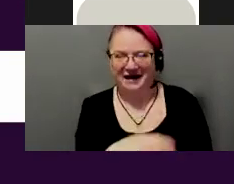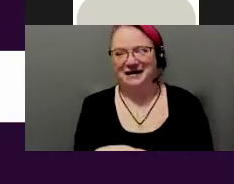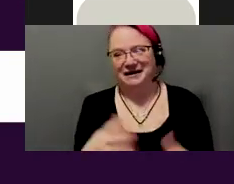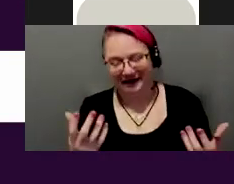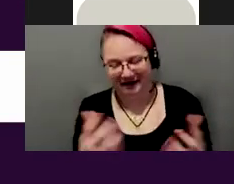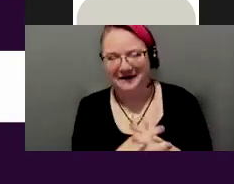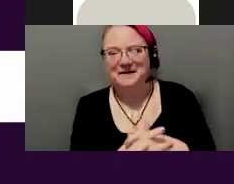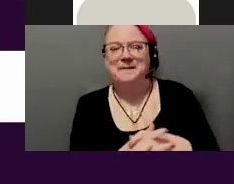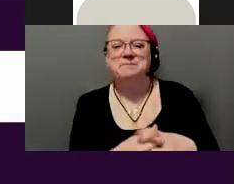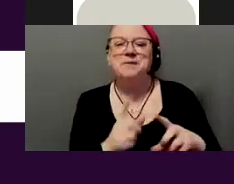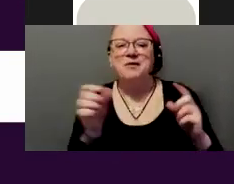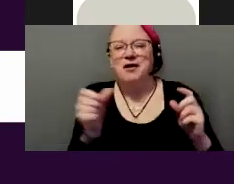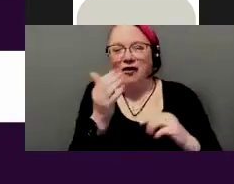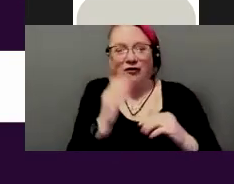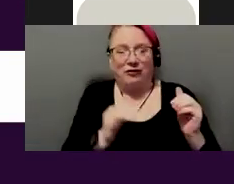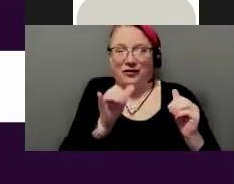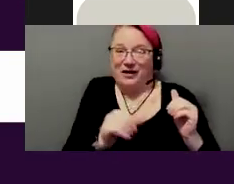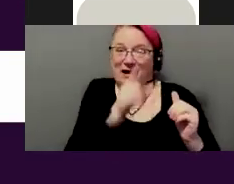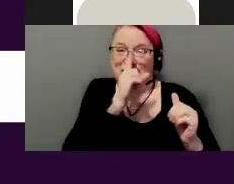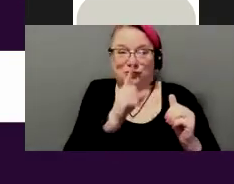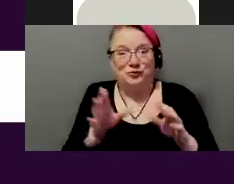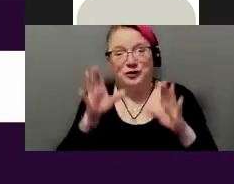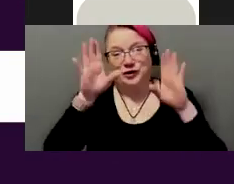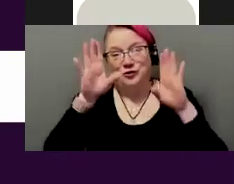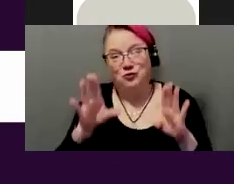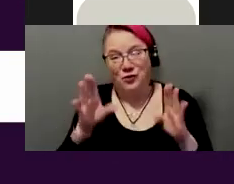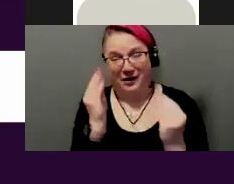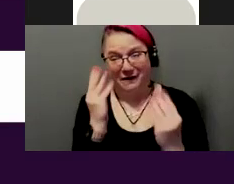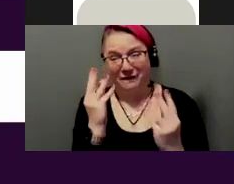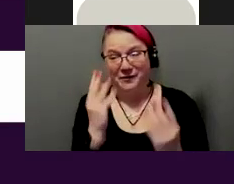at least, but other than that, it's really great information.